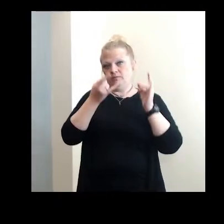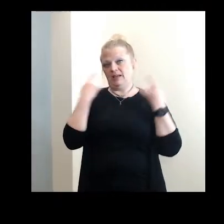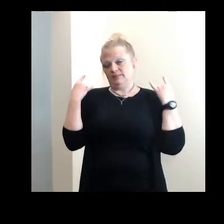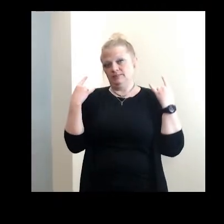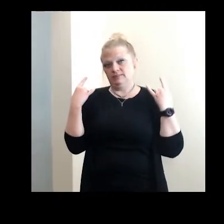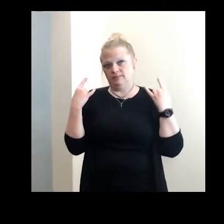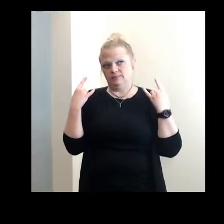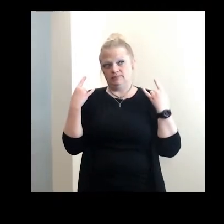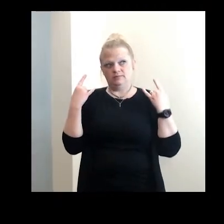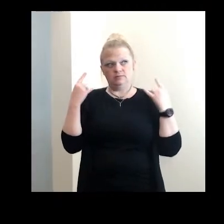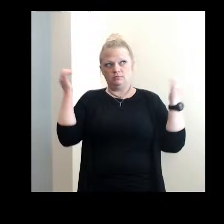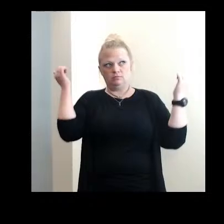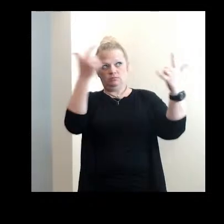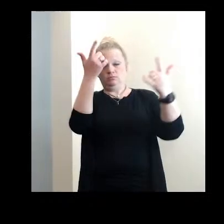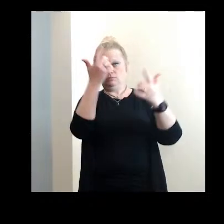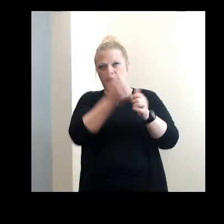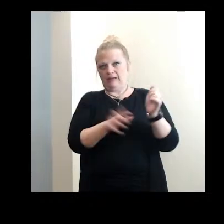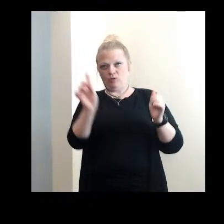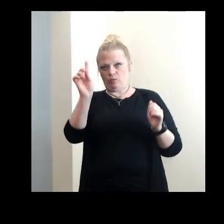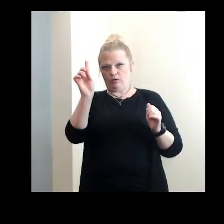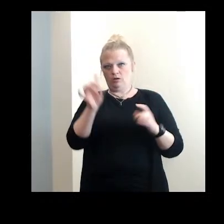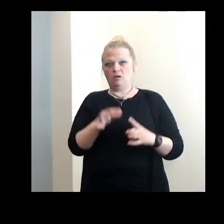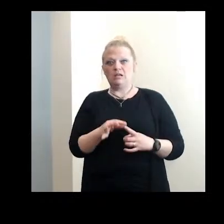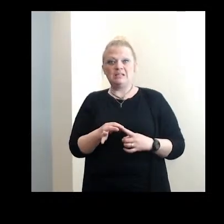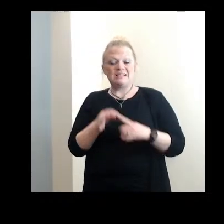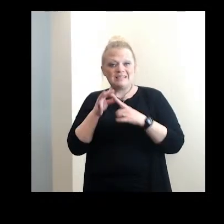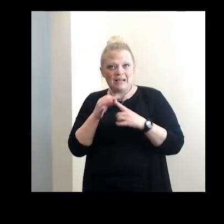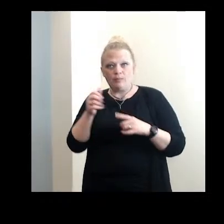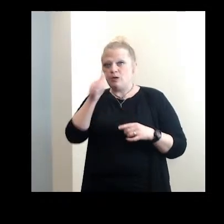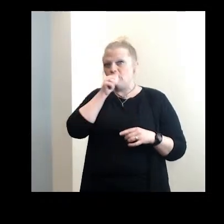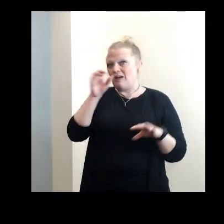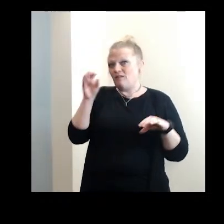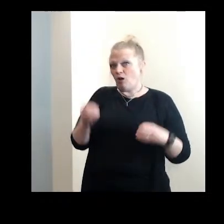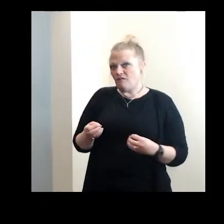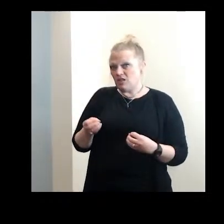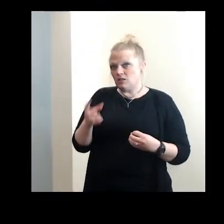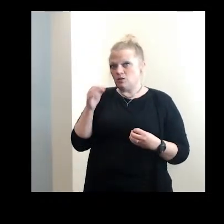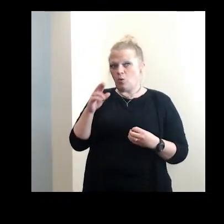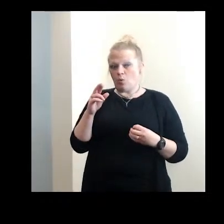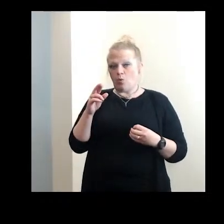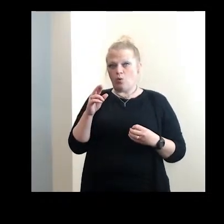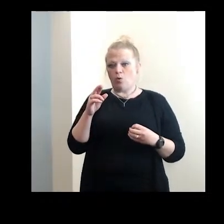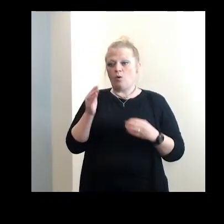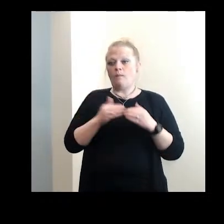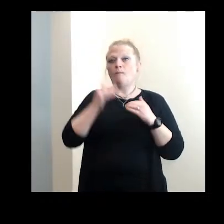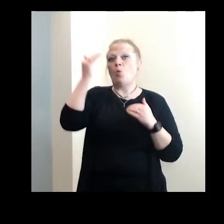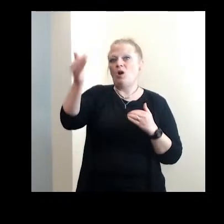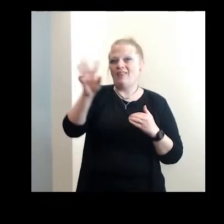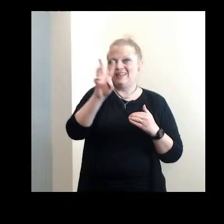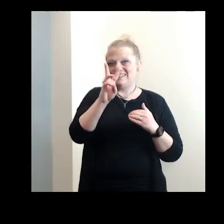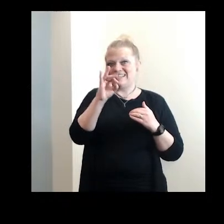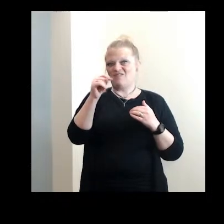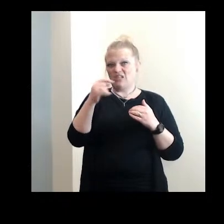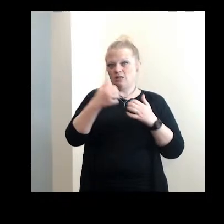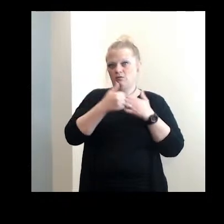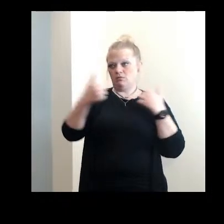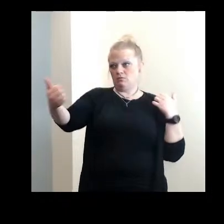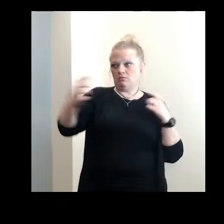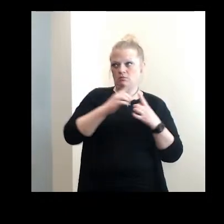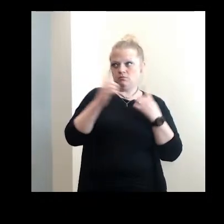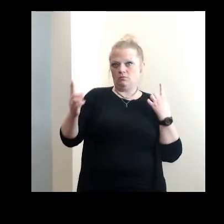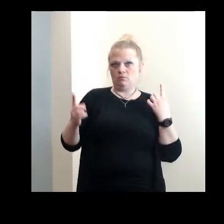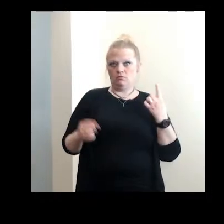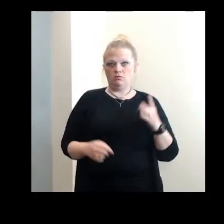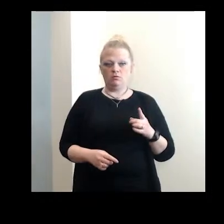to wear a mask everywhere, except if you are in a private office or more than 6 feet away from other people. So if one